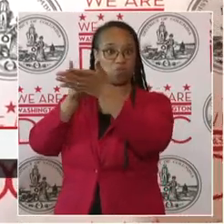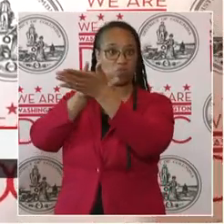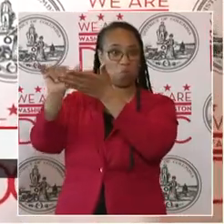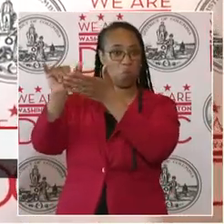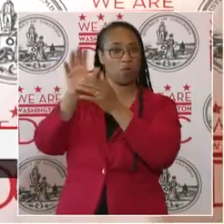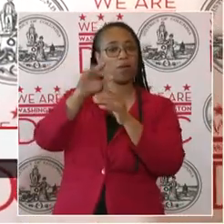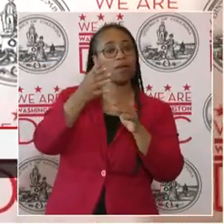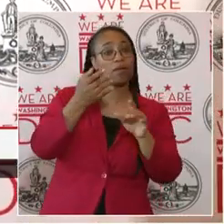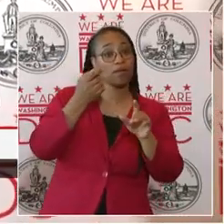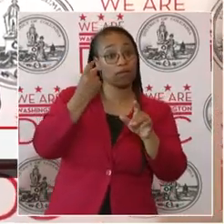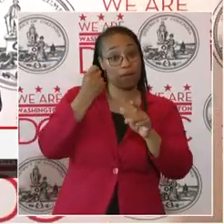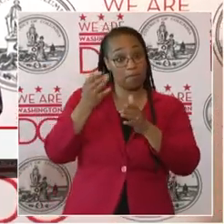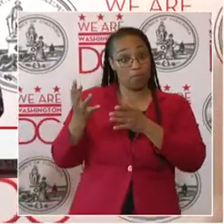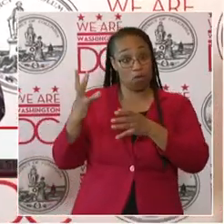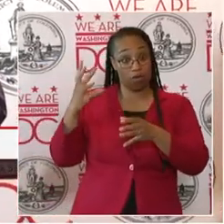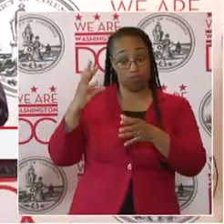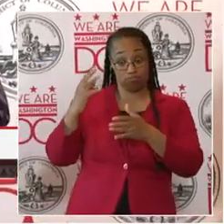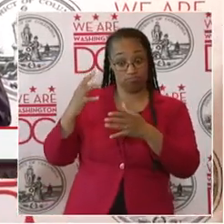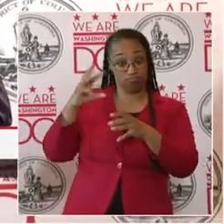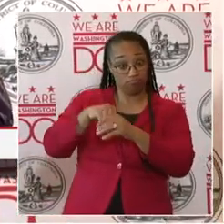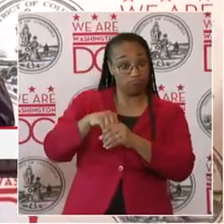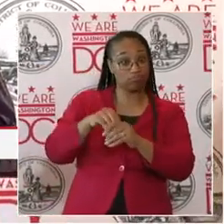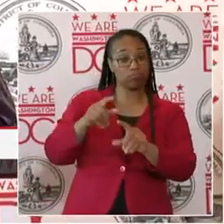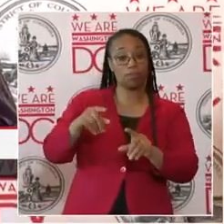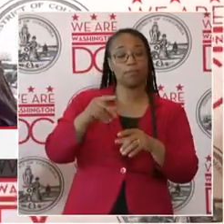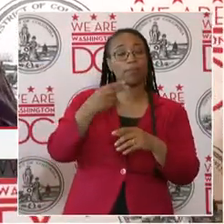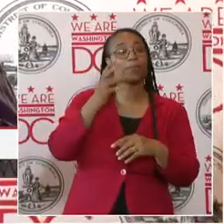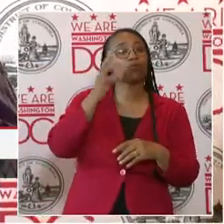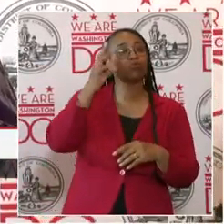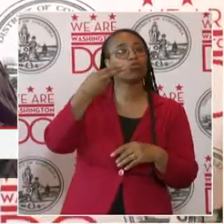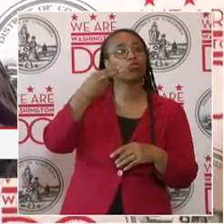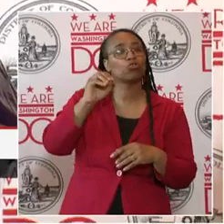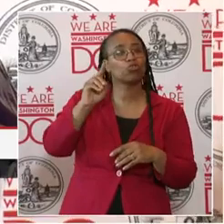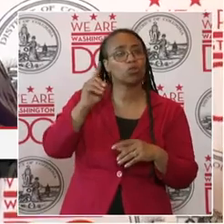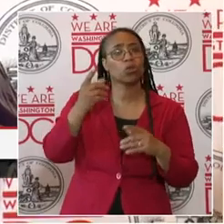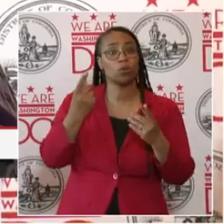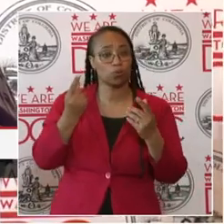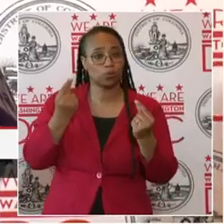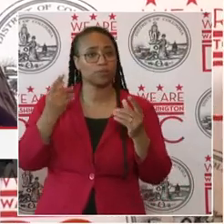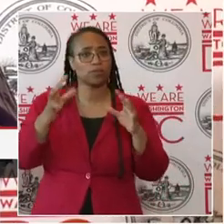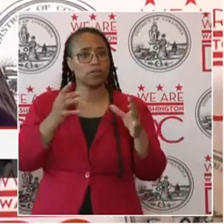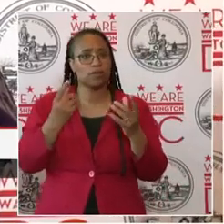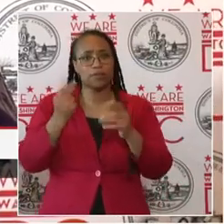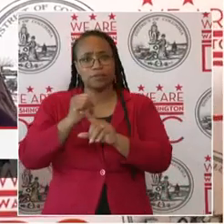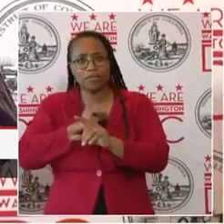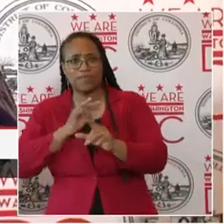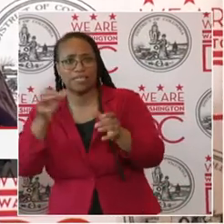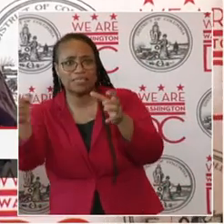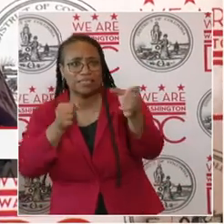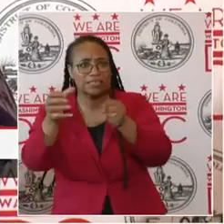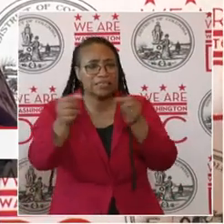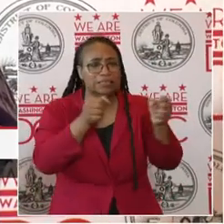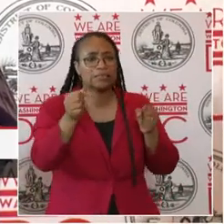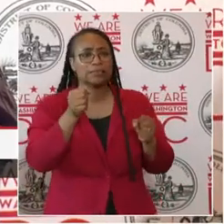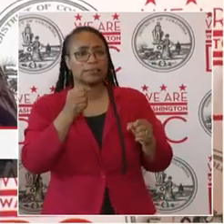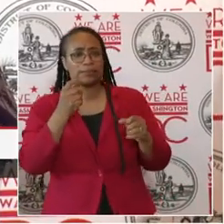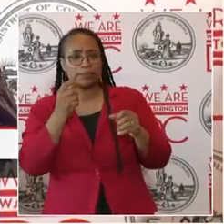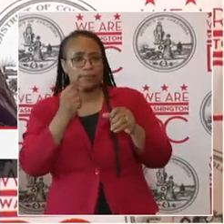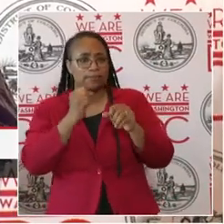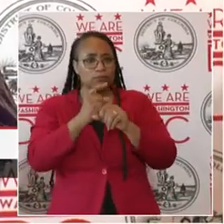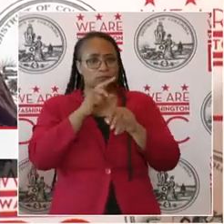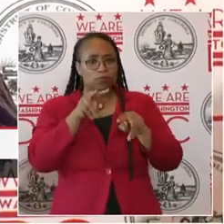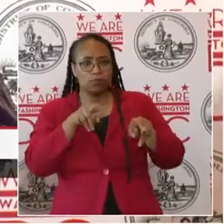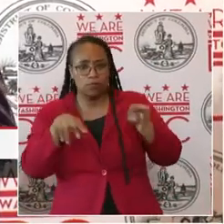of Metropolitan Washington, D.C., she was an adjunct faculty member in the Department of Education at Niagara University.